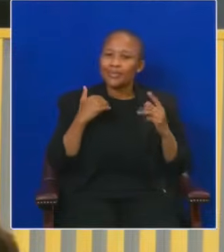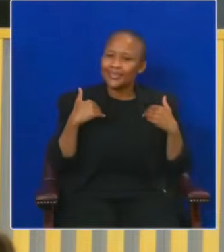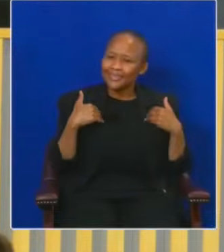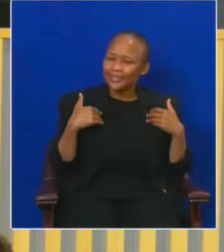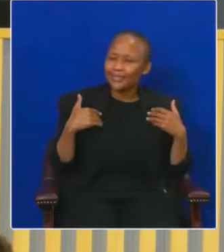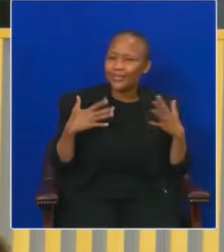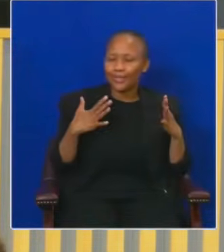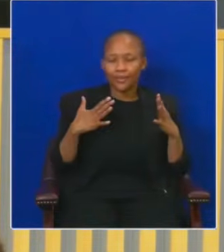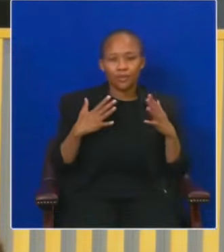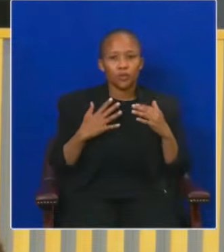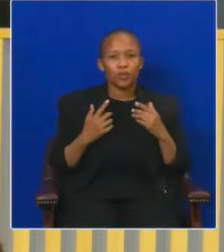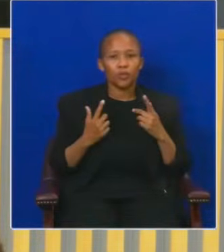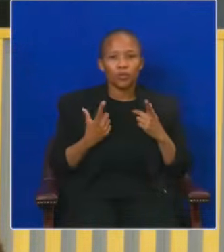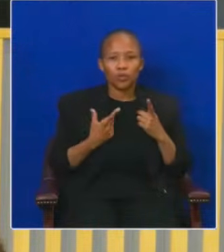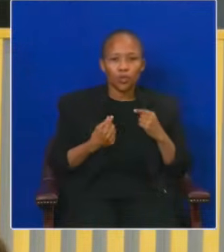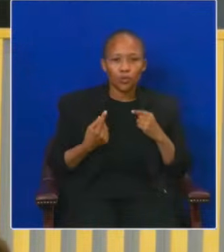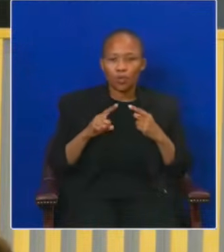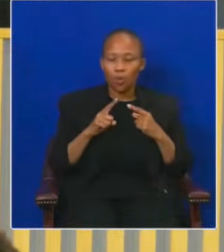aversions.